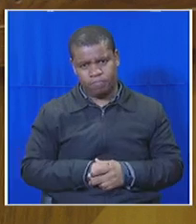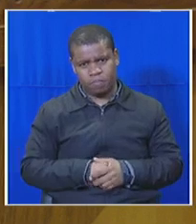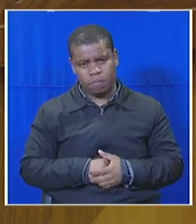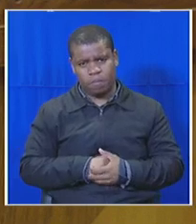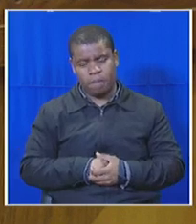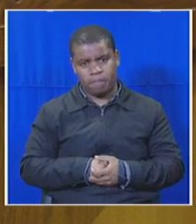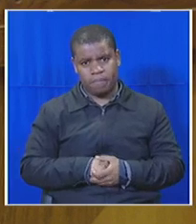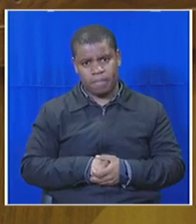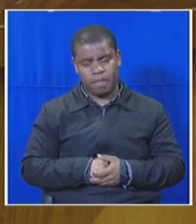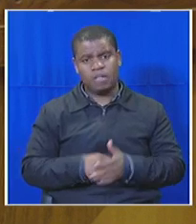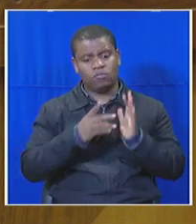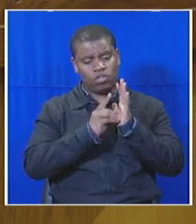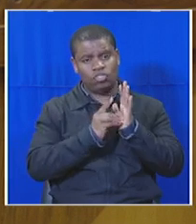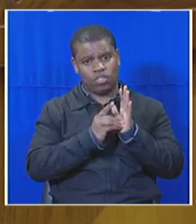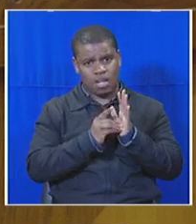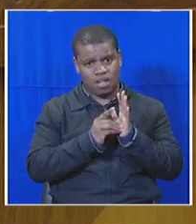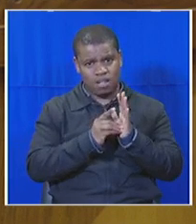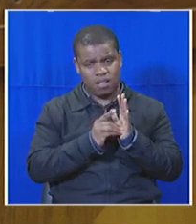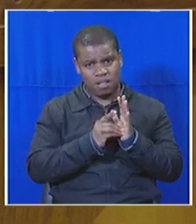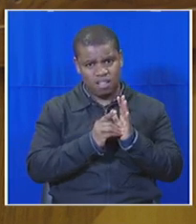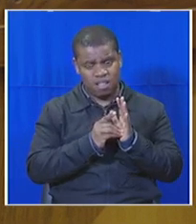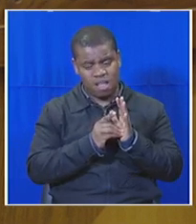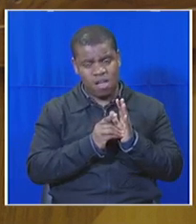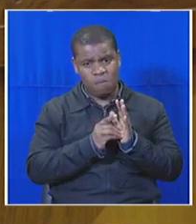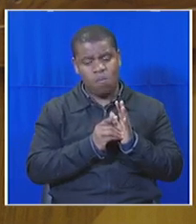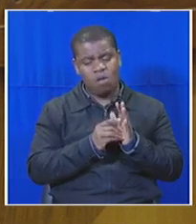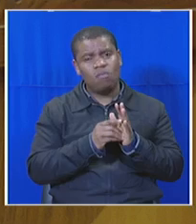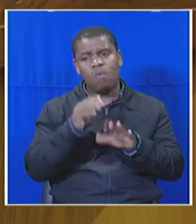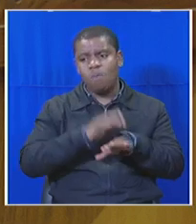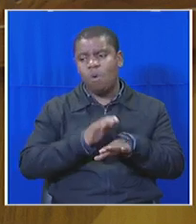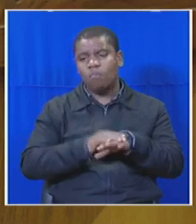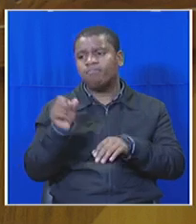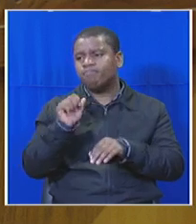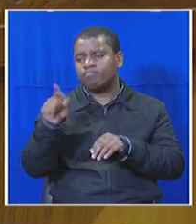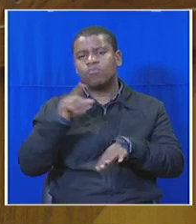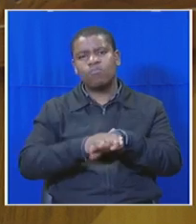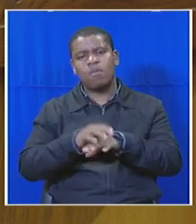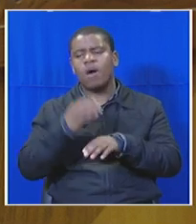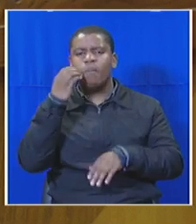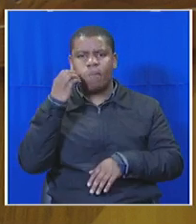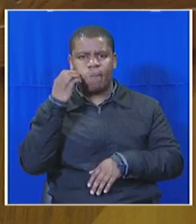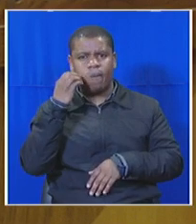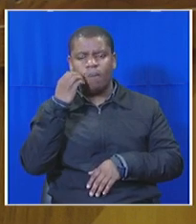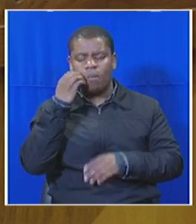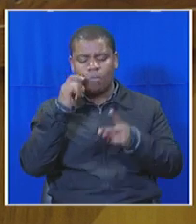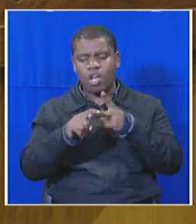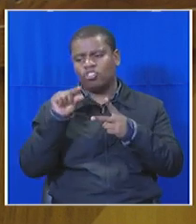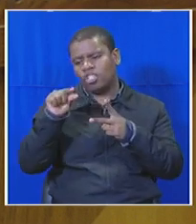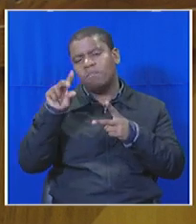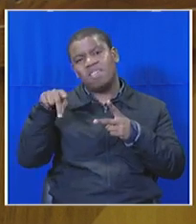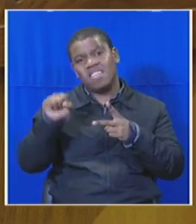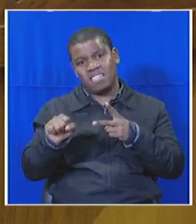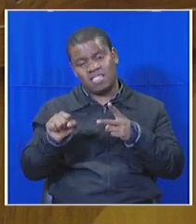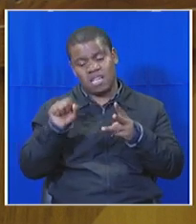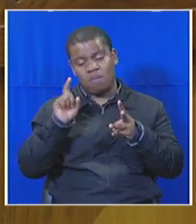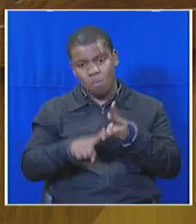Digital radio-based panic alarm facility is being deployed, which includes GPS location